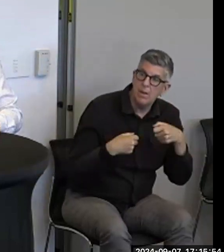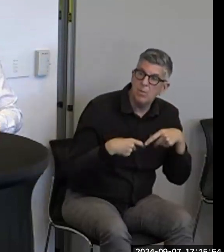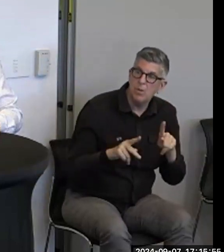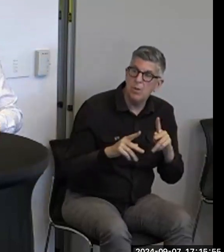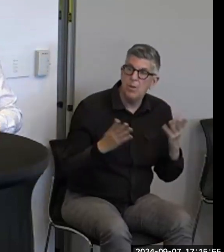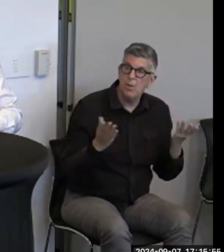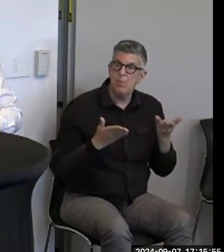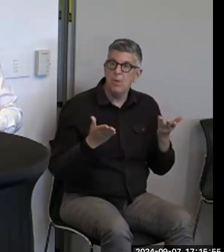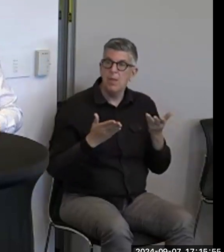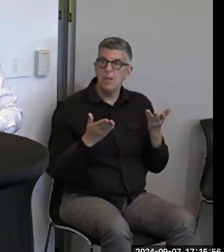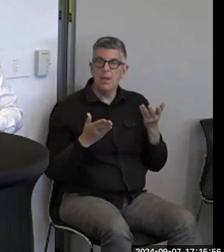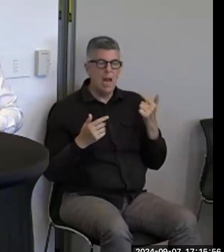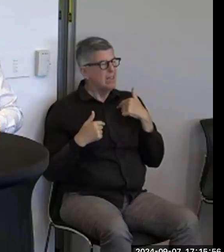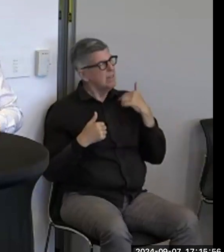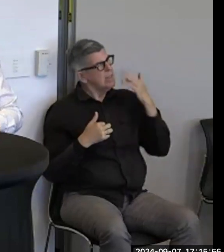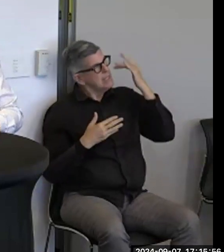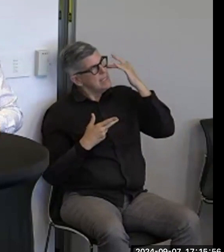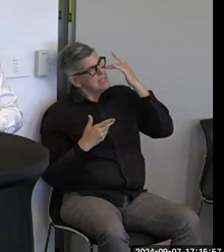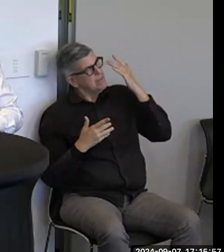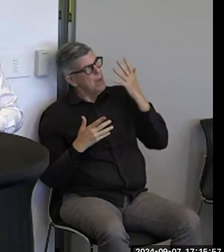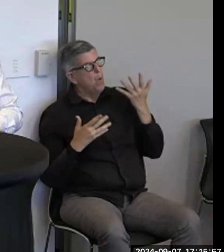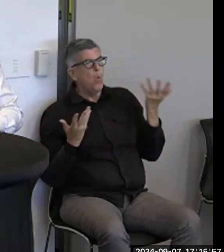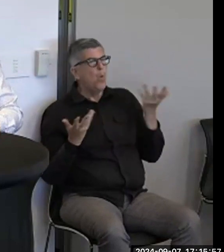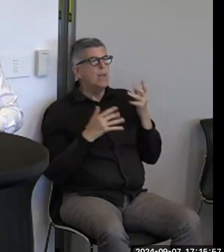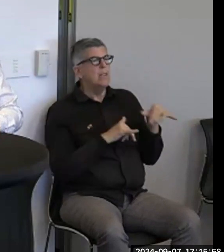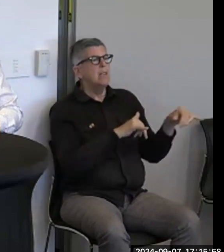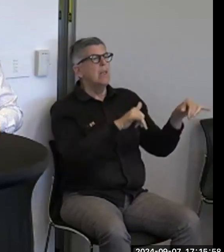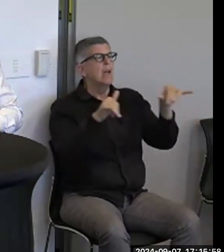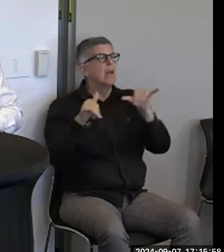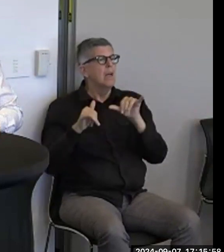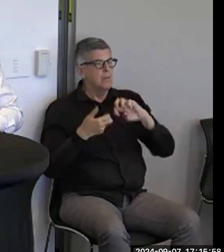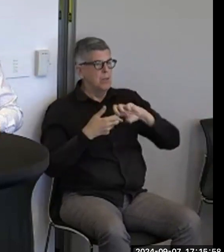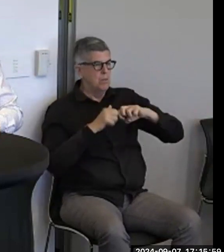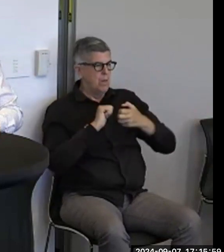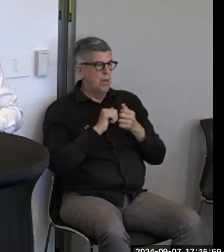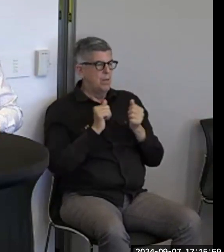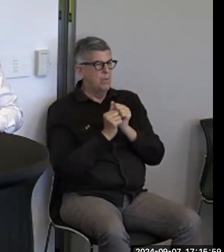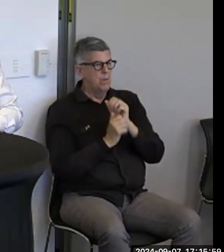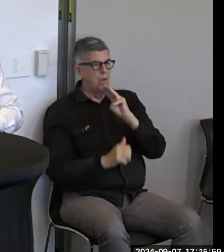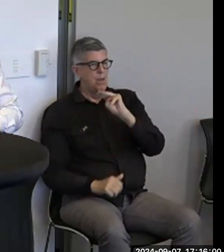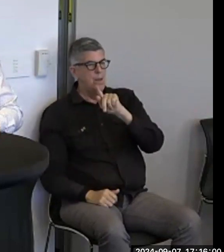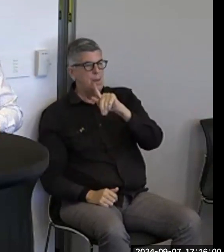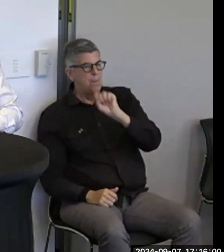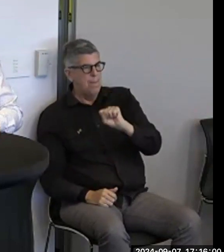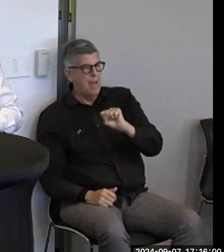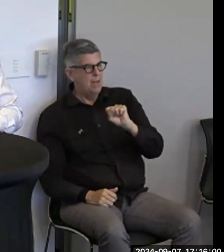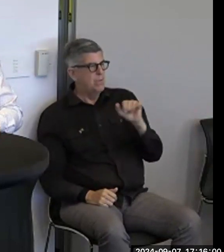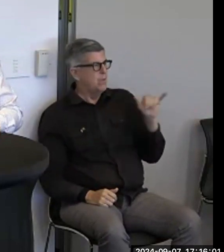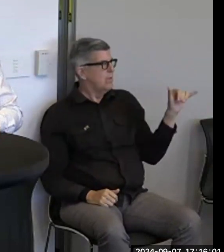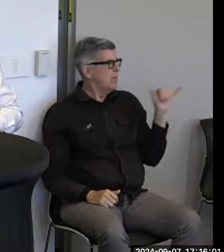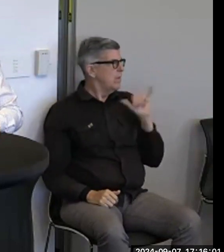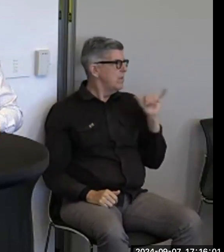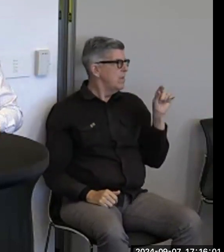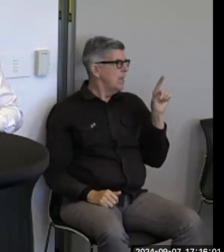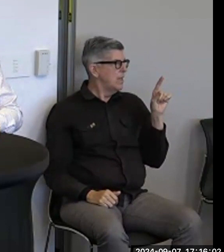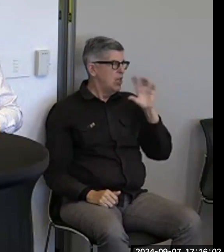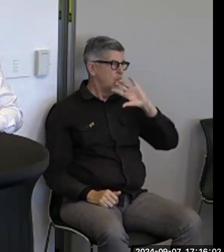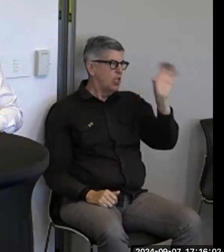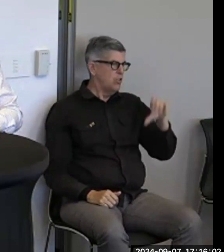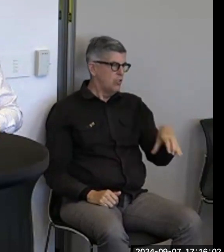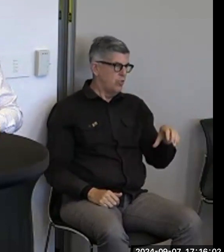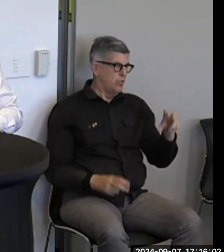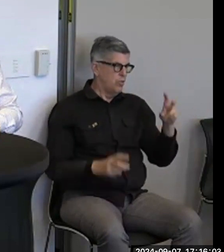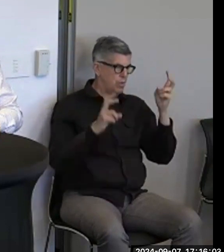And I was just thinking about like the common problem with maps is kind of like a semantic zoom issue. And when you have a printed